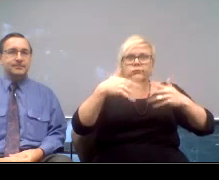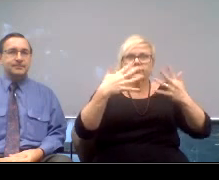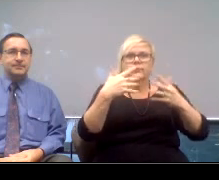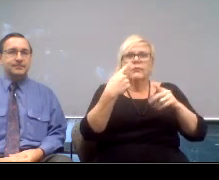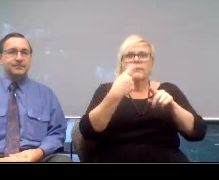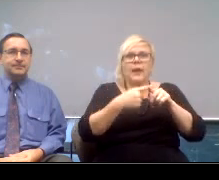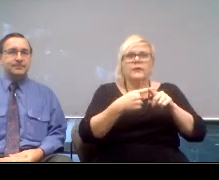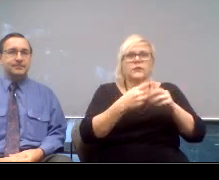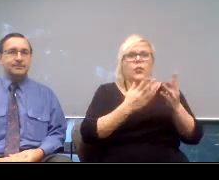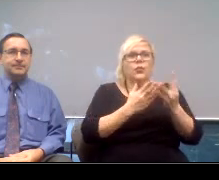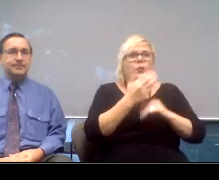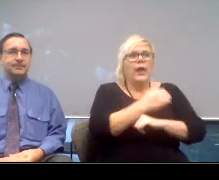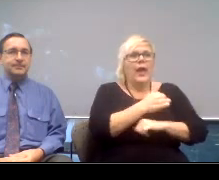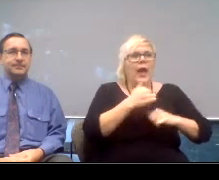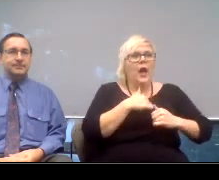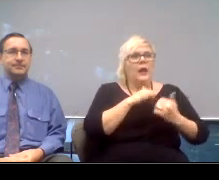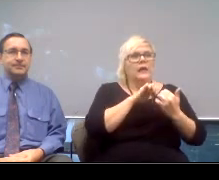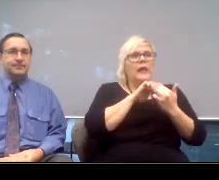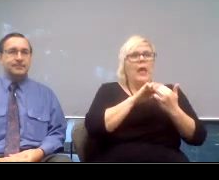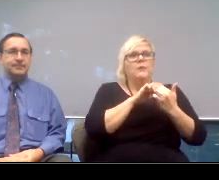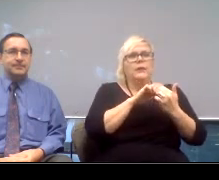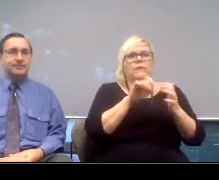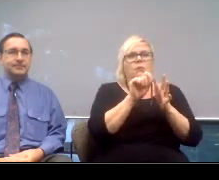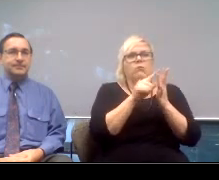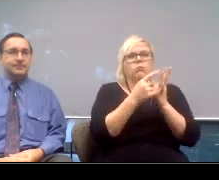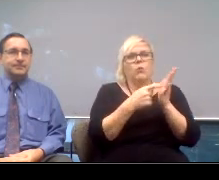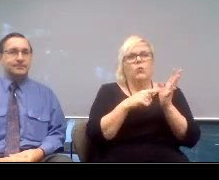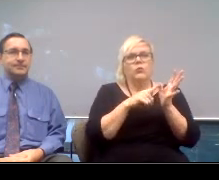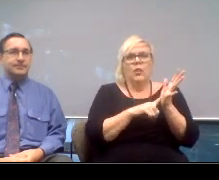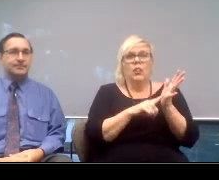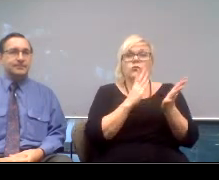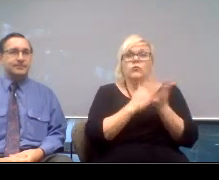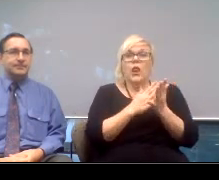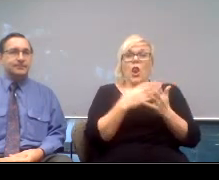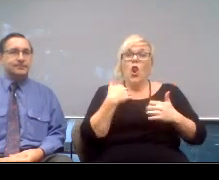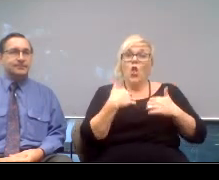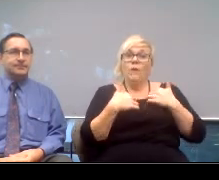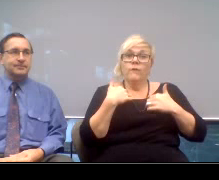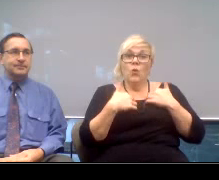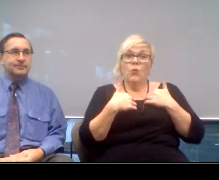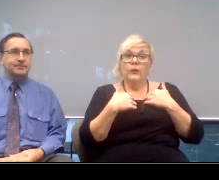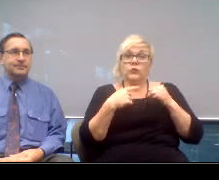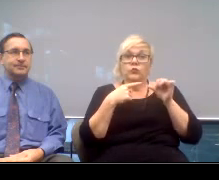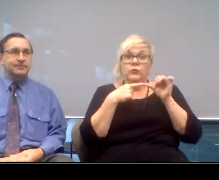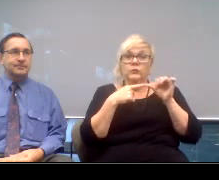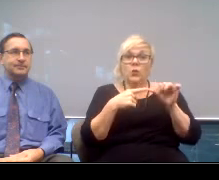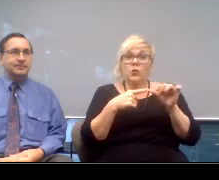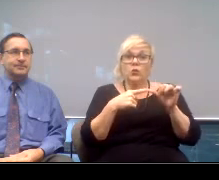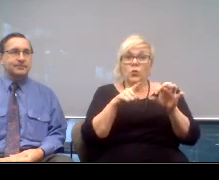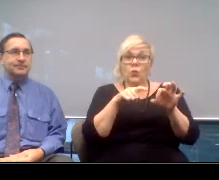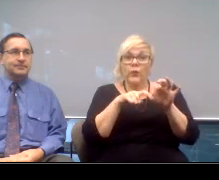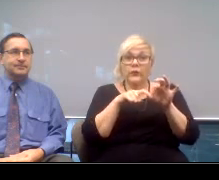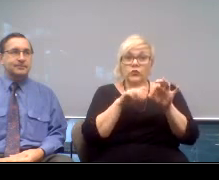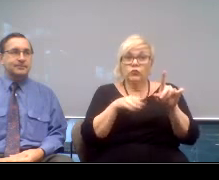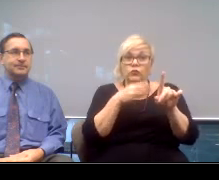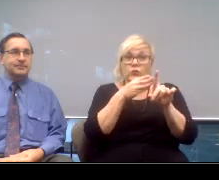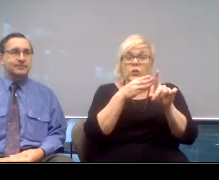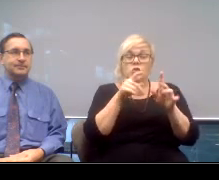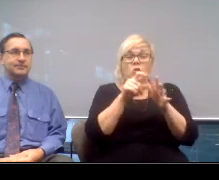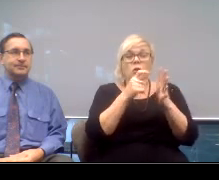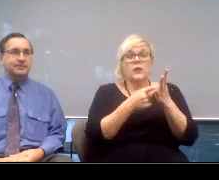collaborative portals. And so we look forward to following up those questions with you directly,